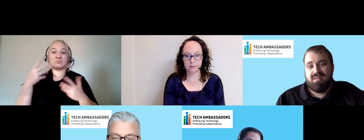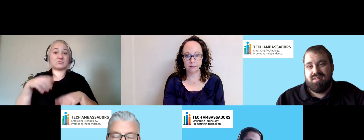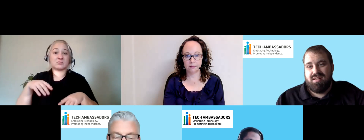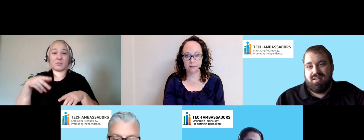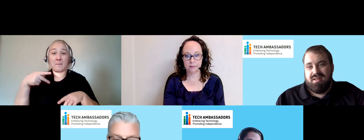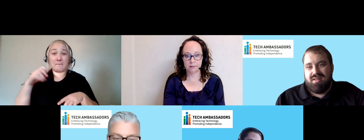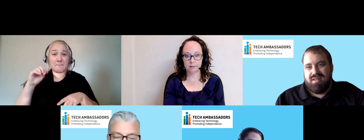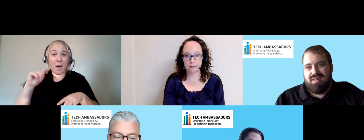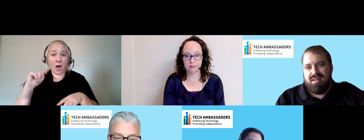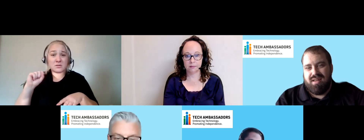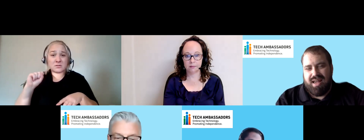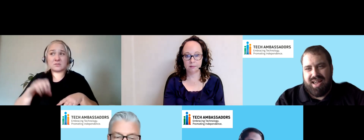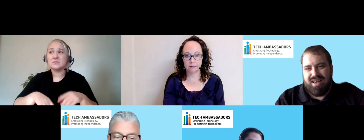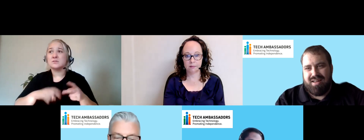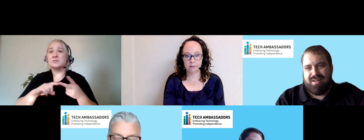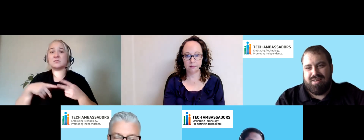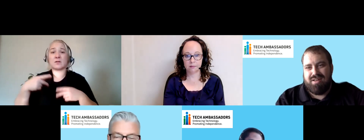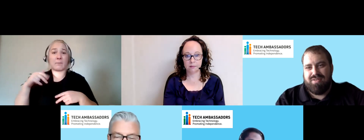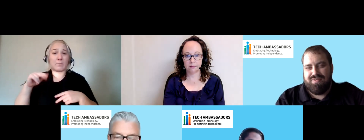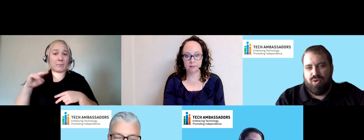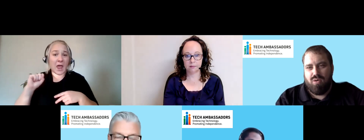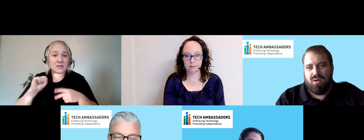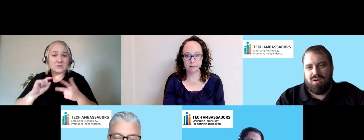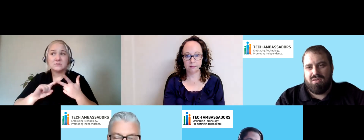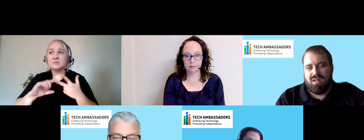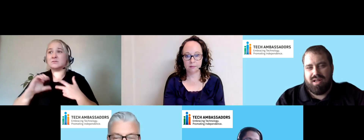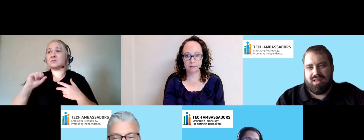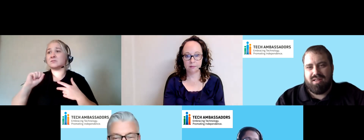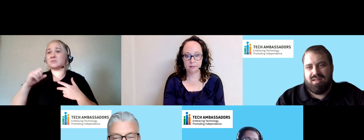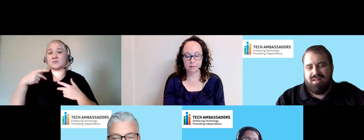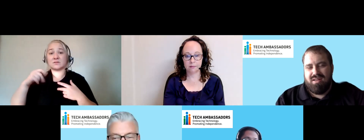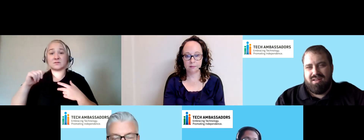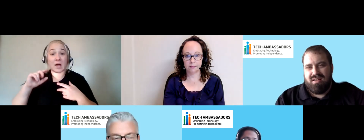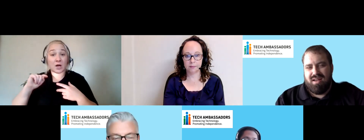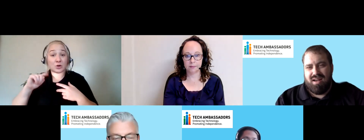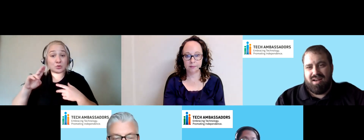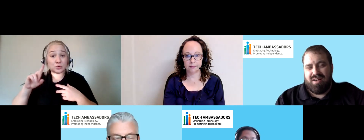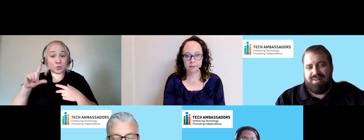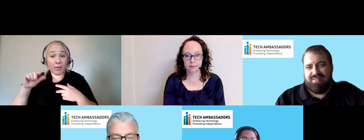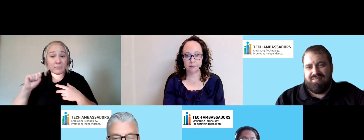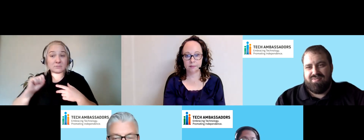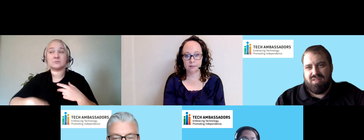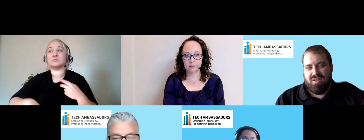pans. That's great. And for like